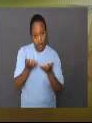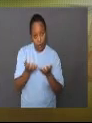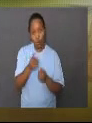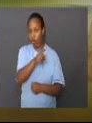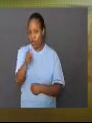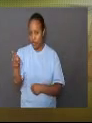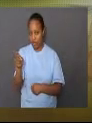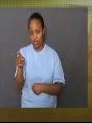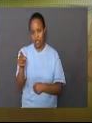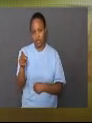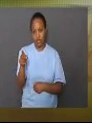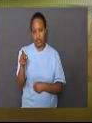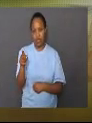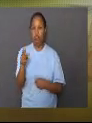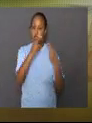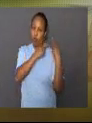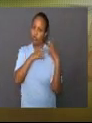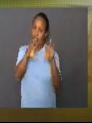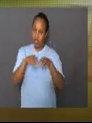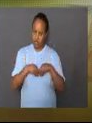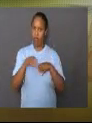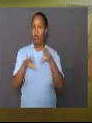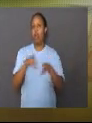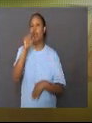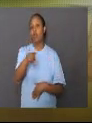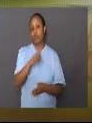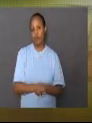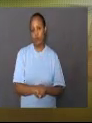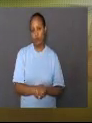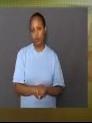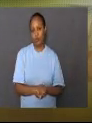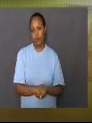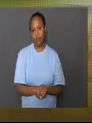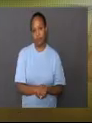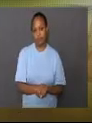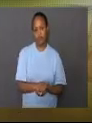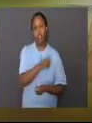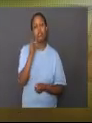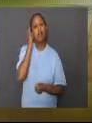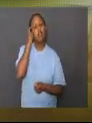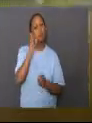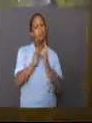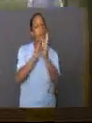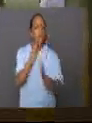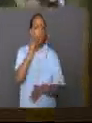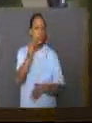must accept responsibilities. Let us consider an